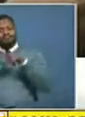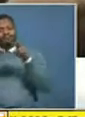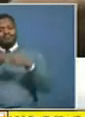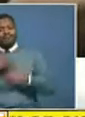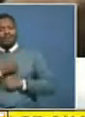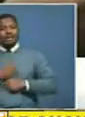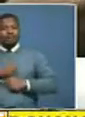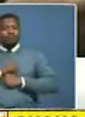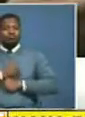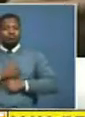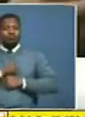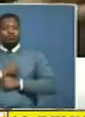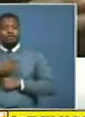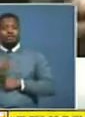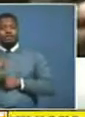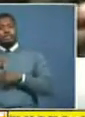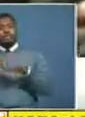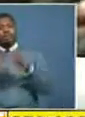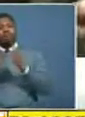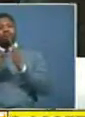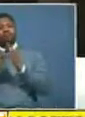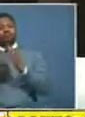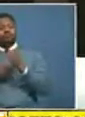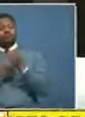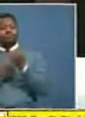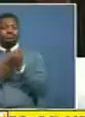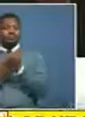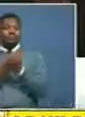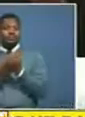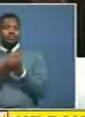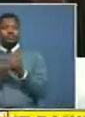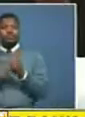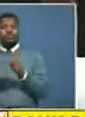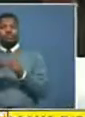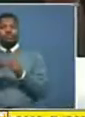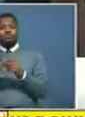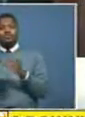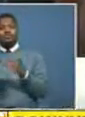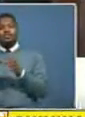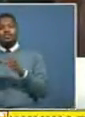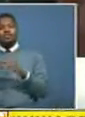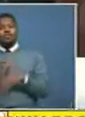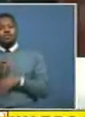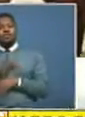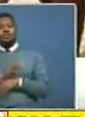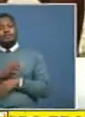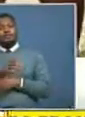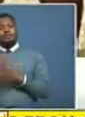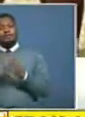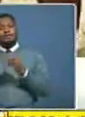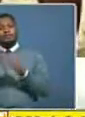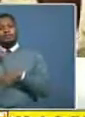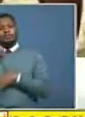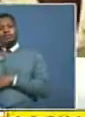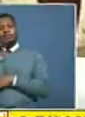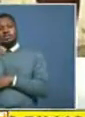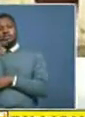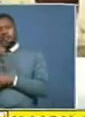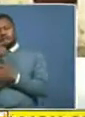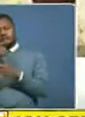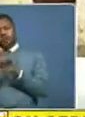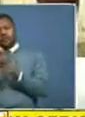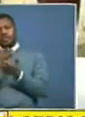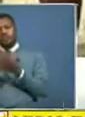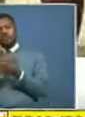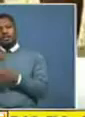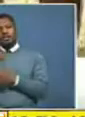solidarize with the community to show our support. After commensurating with the community, management of ECG promised an